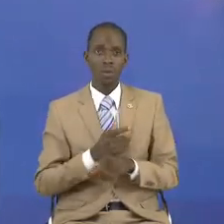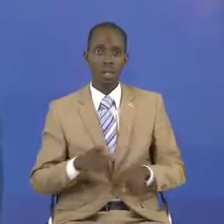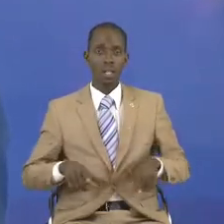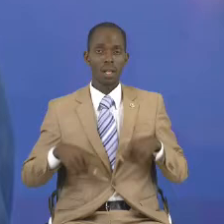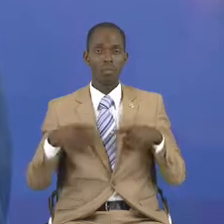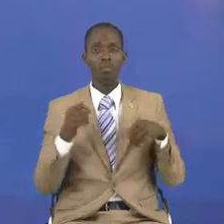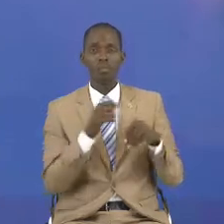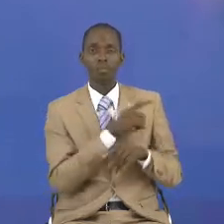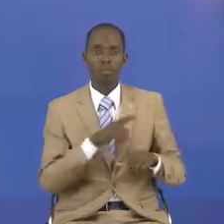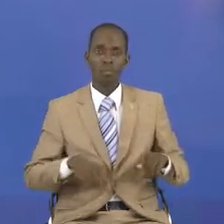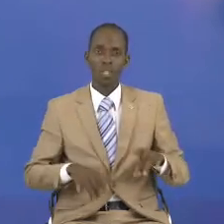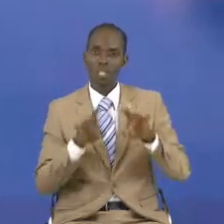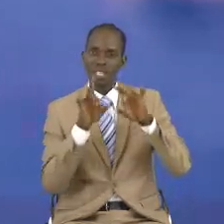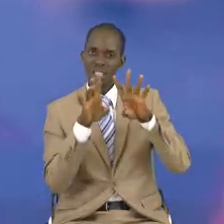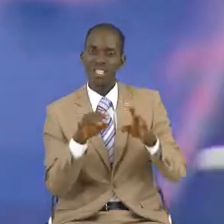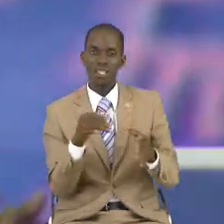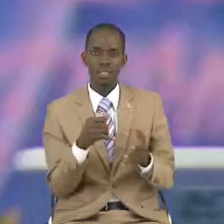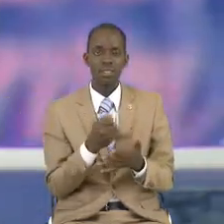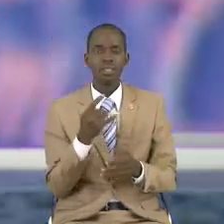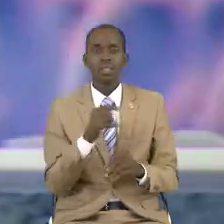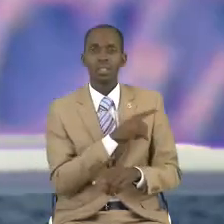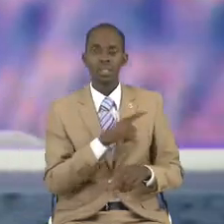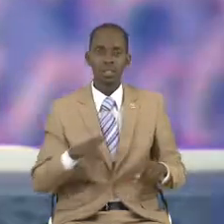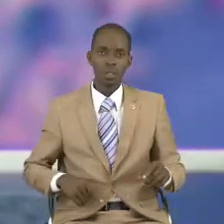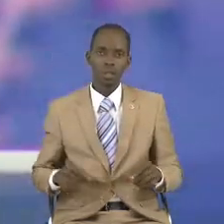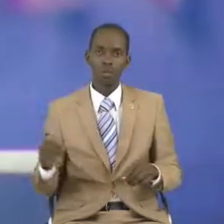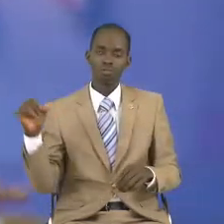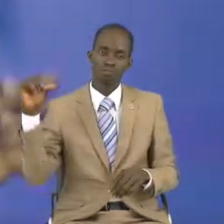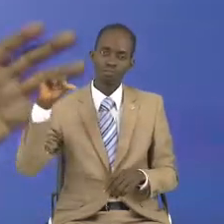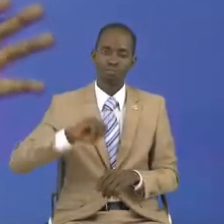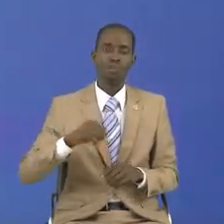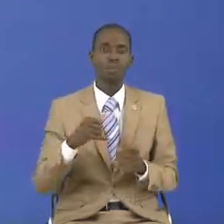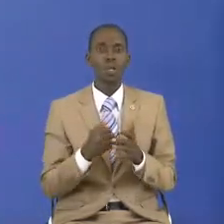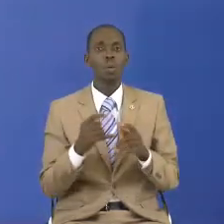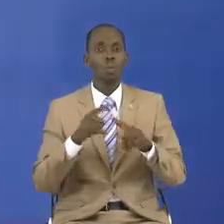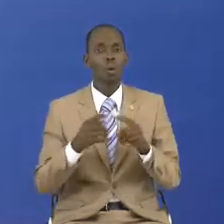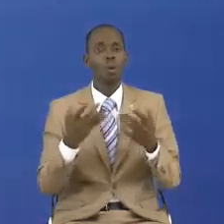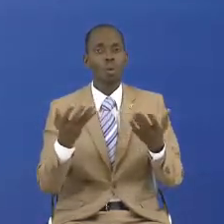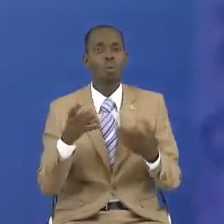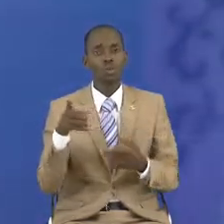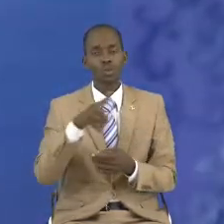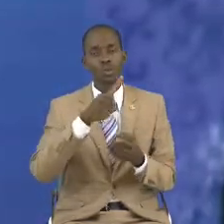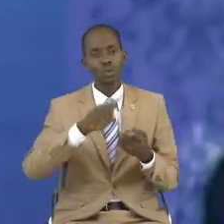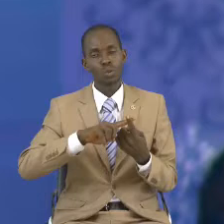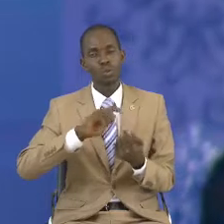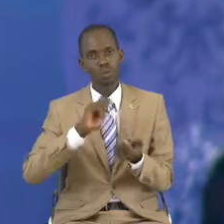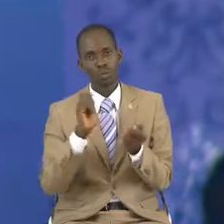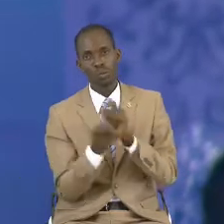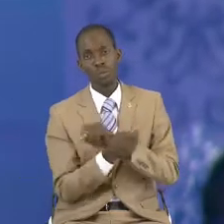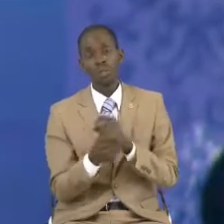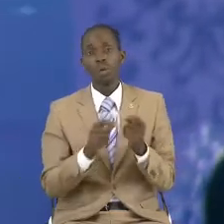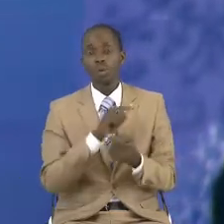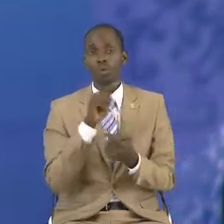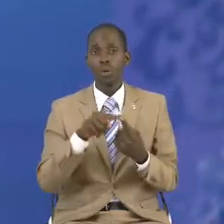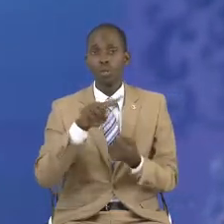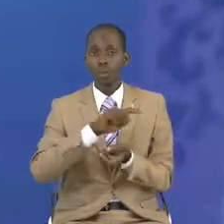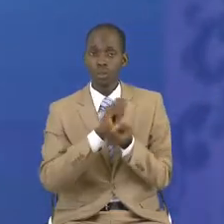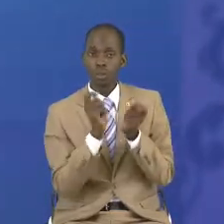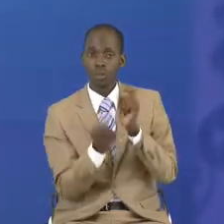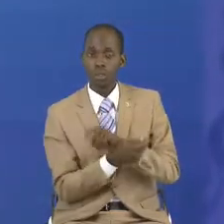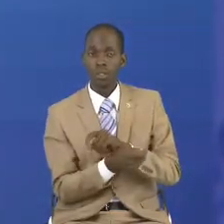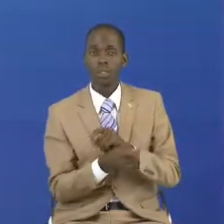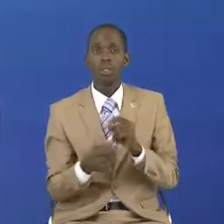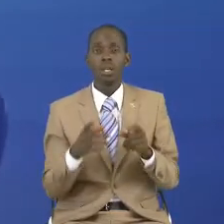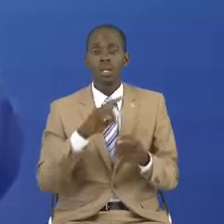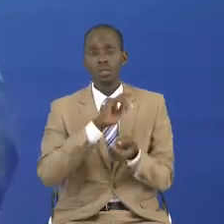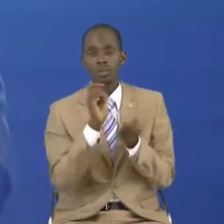seed the lord condemns it but he wants us to turn and it's only when we turn and when we turn to the